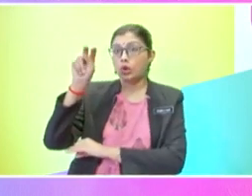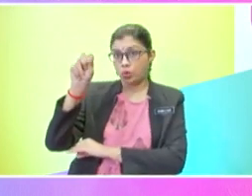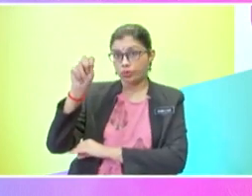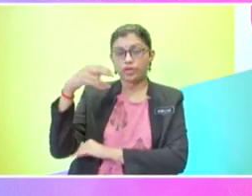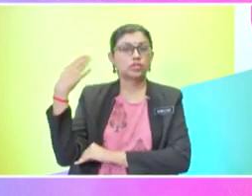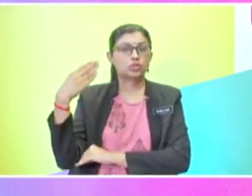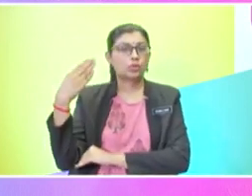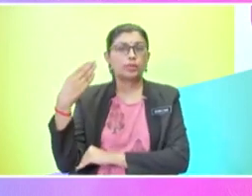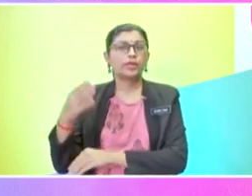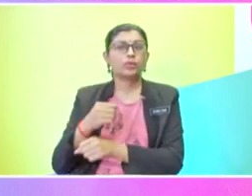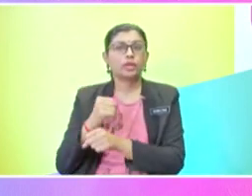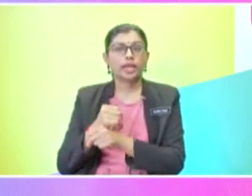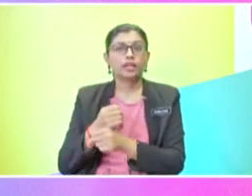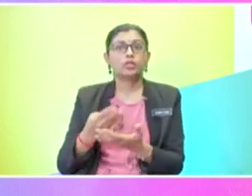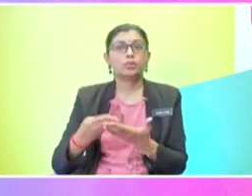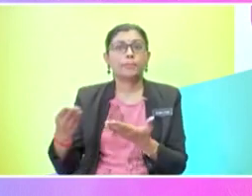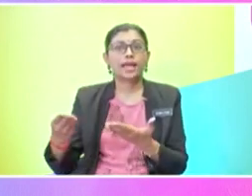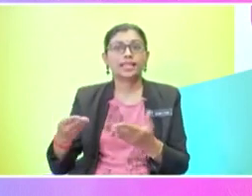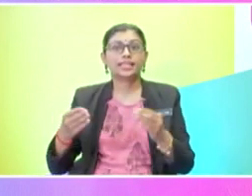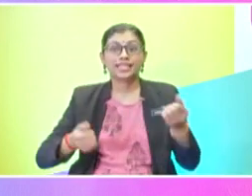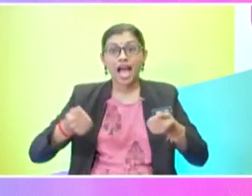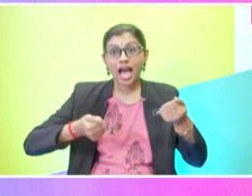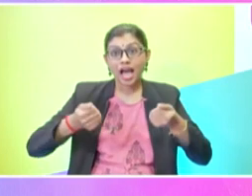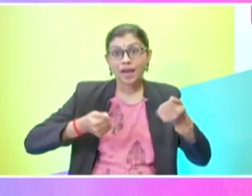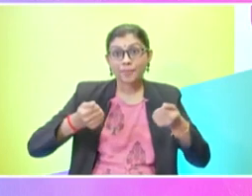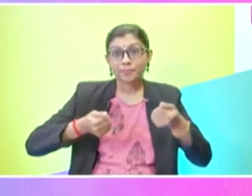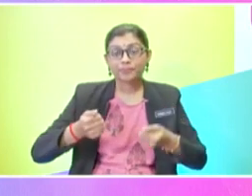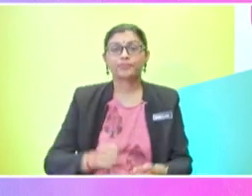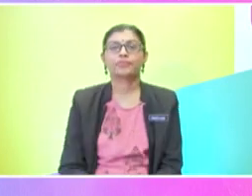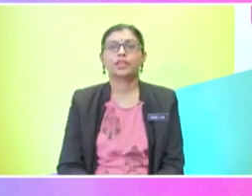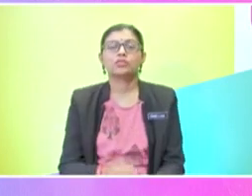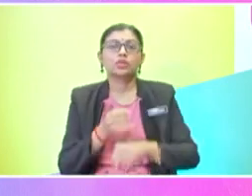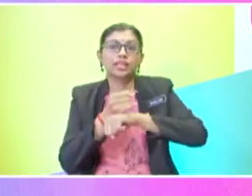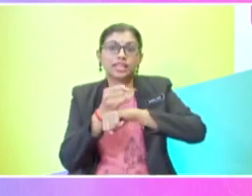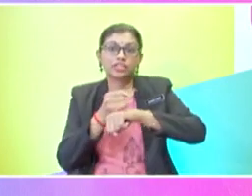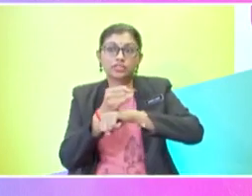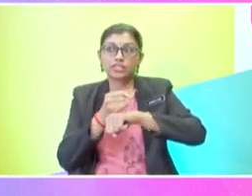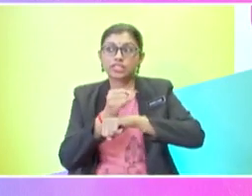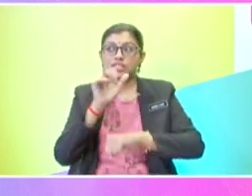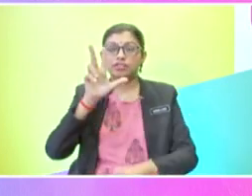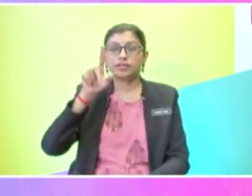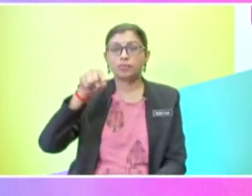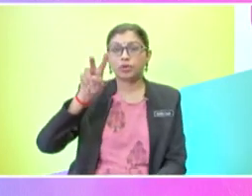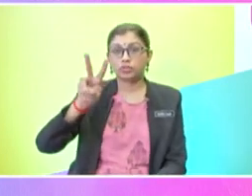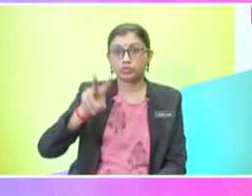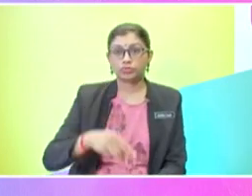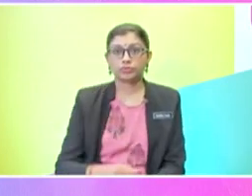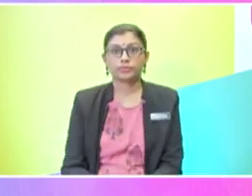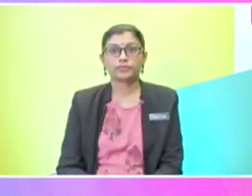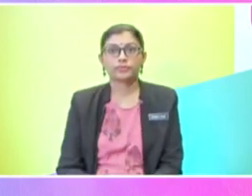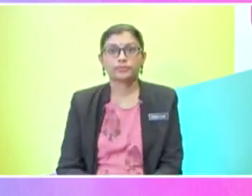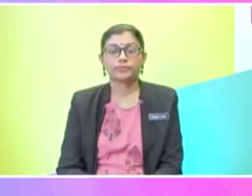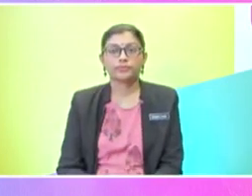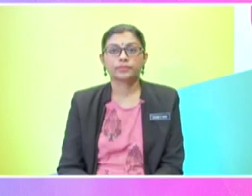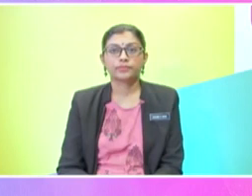right? Okay, kids, you must know this. The bank charges an interest rate of 3.2%. Okay, there is an interest charge because why? The bank give you